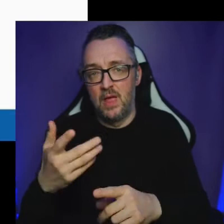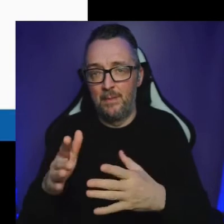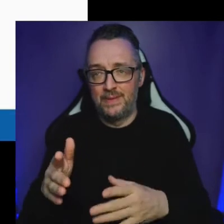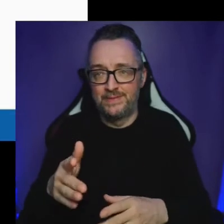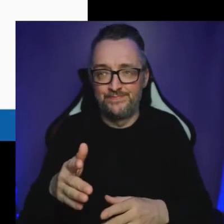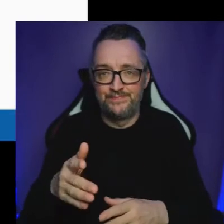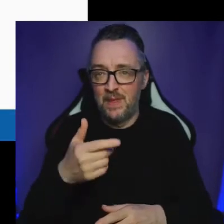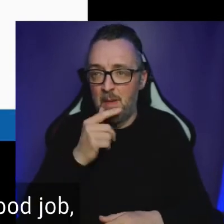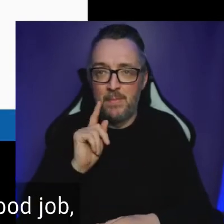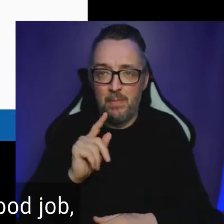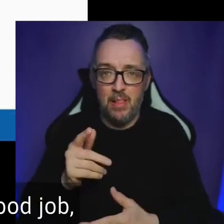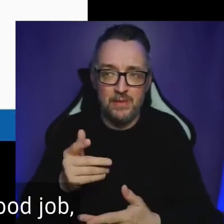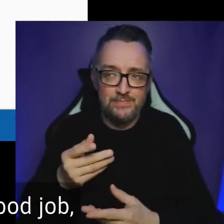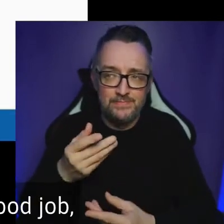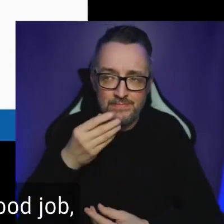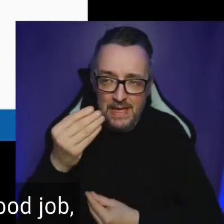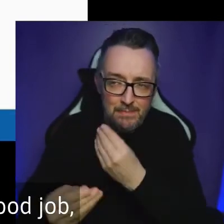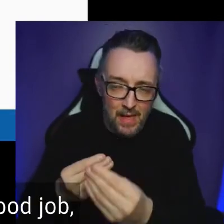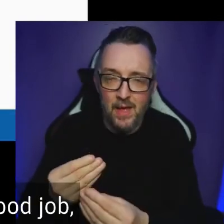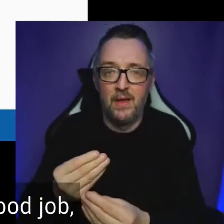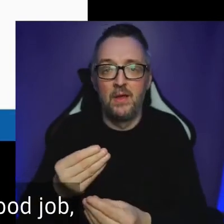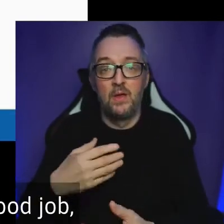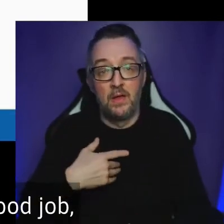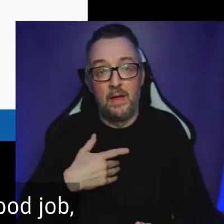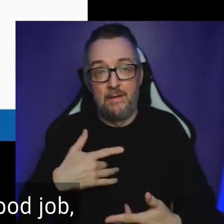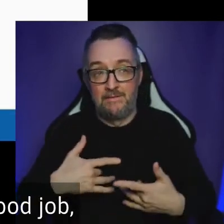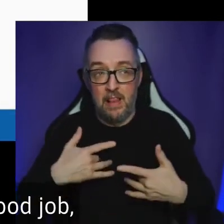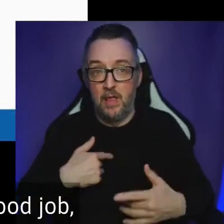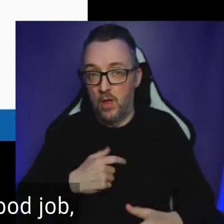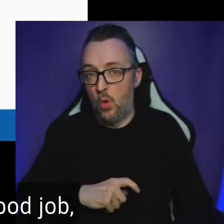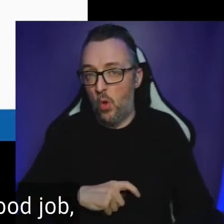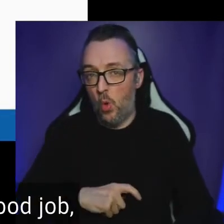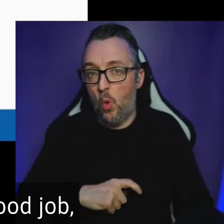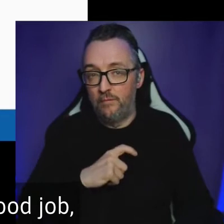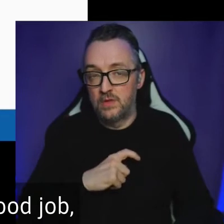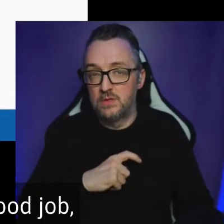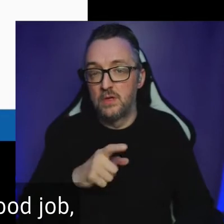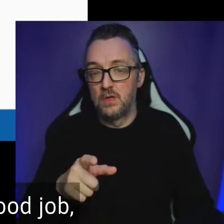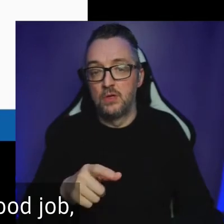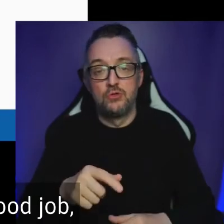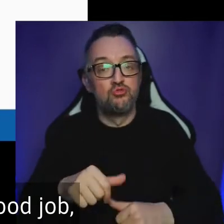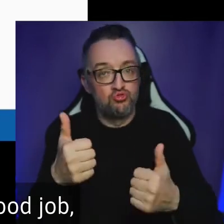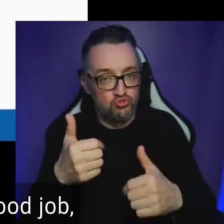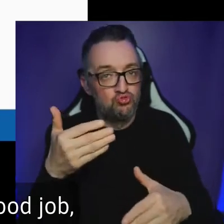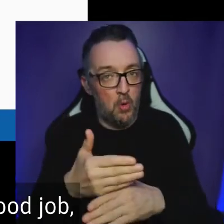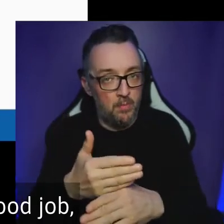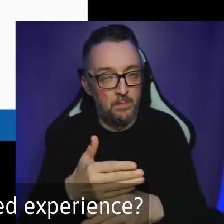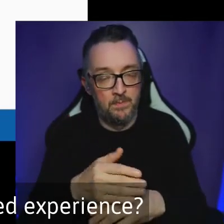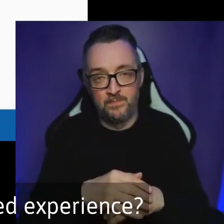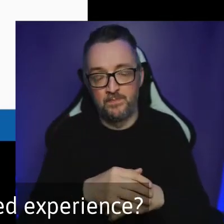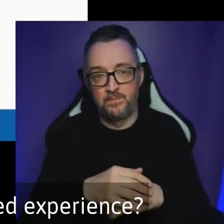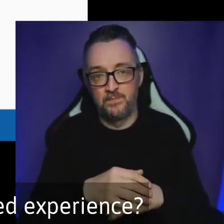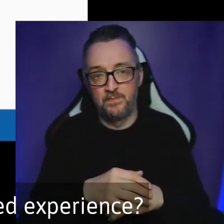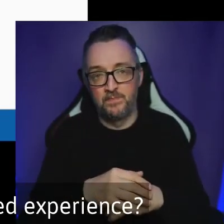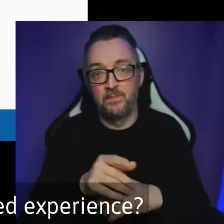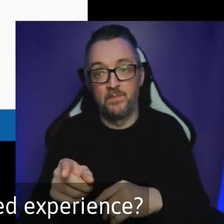years. We're kind of fairly confident that they do a good job. But what they